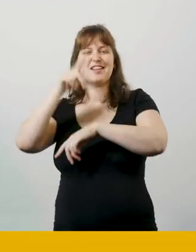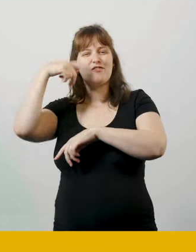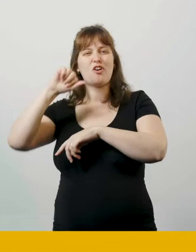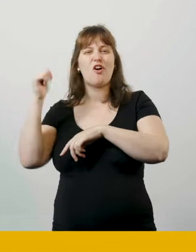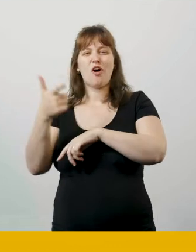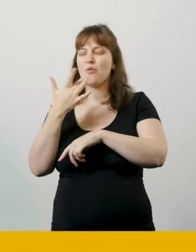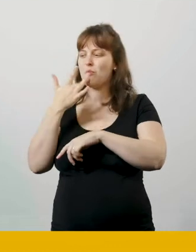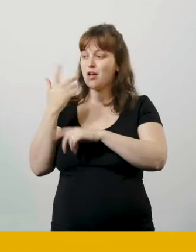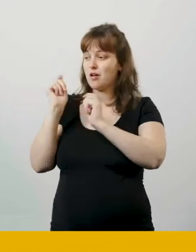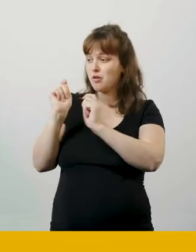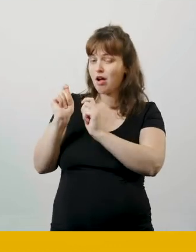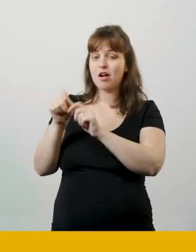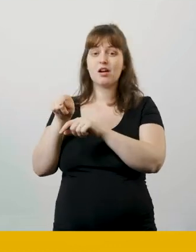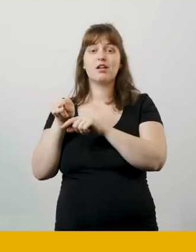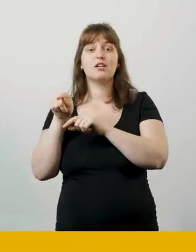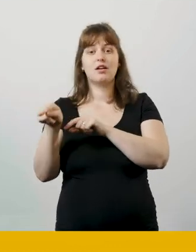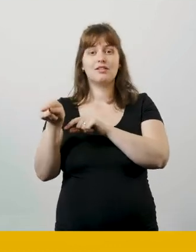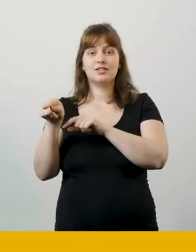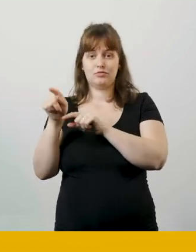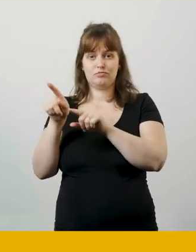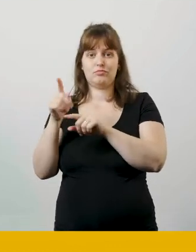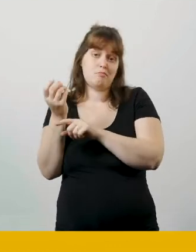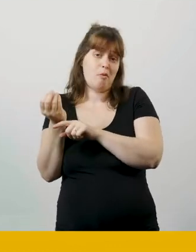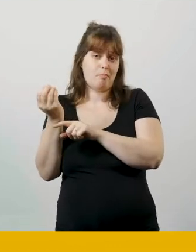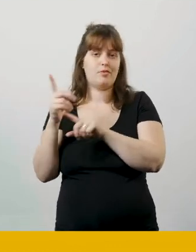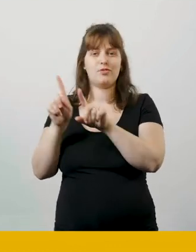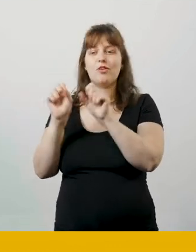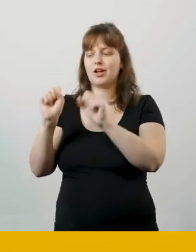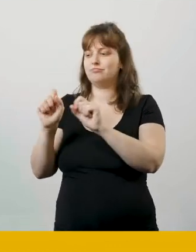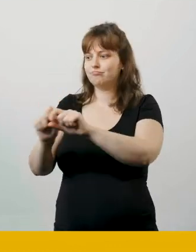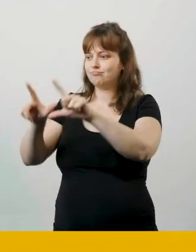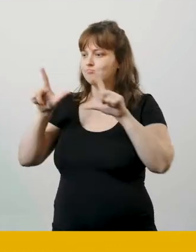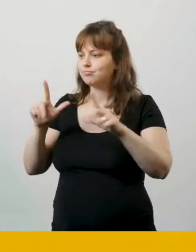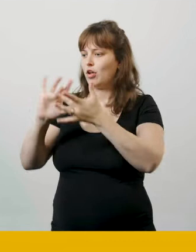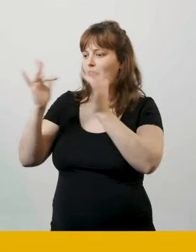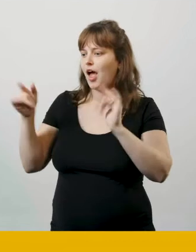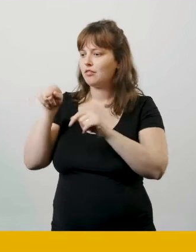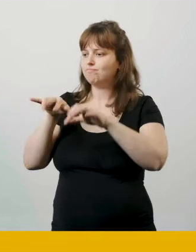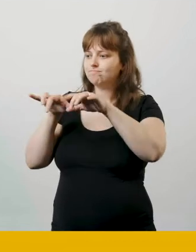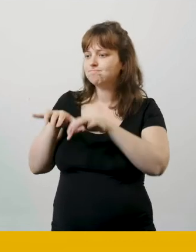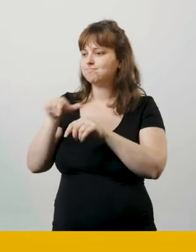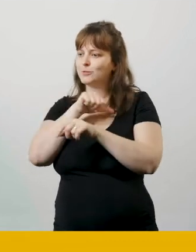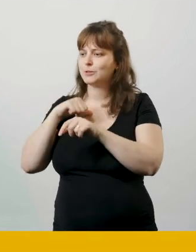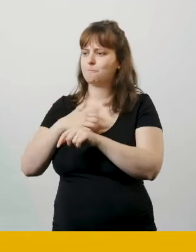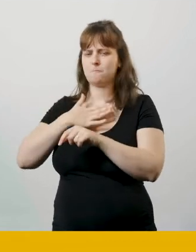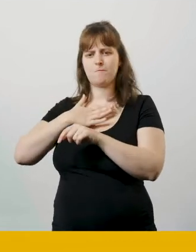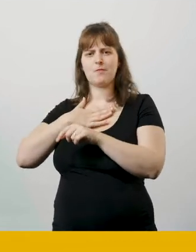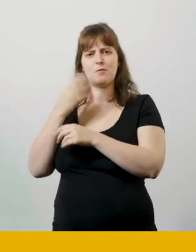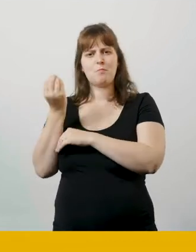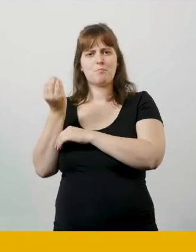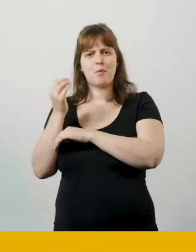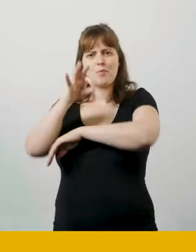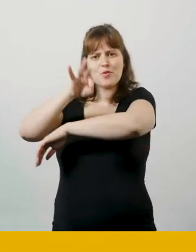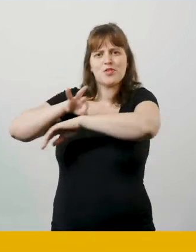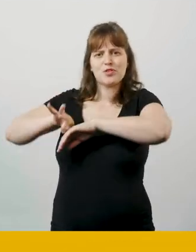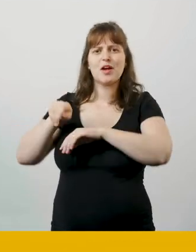that is, in this case, a doll, could go online and design its own doll with the